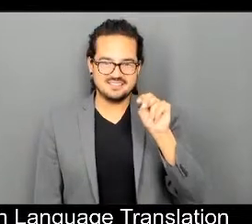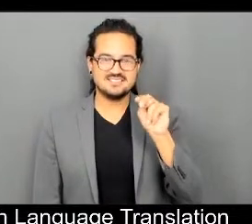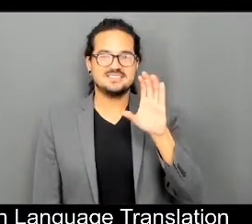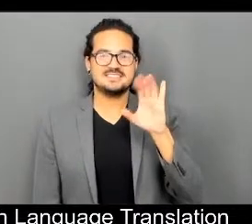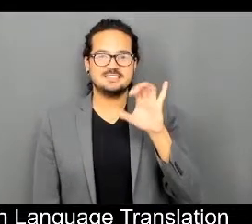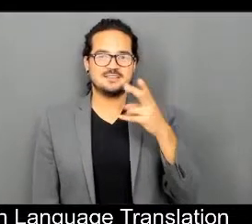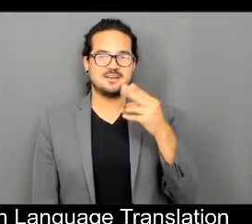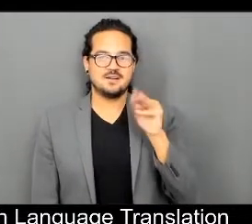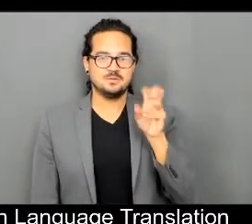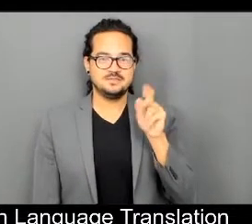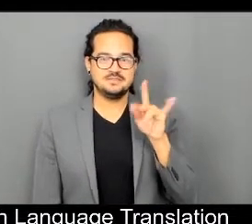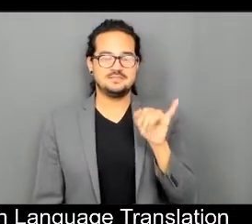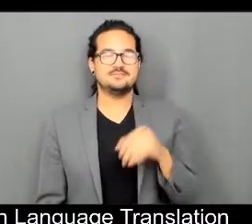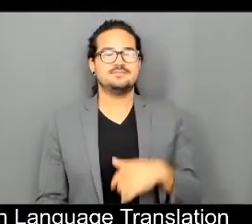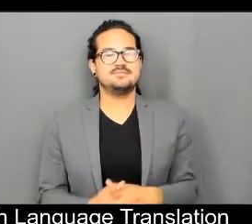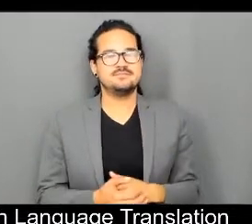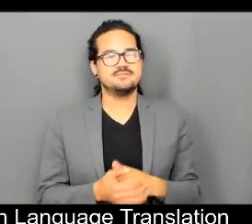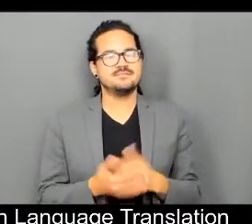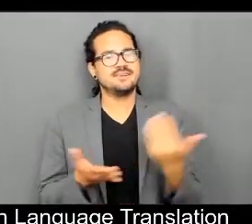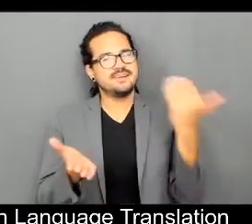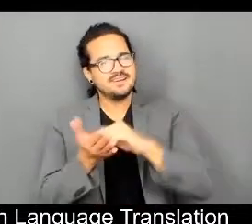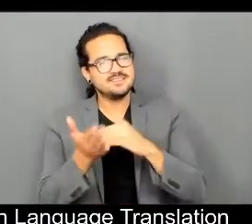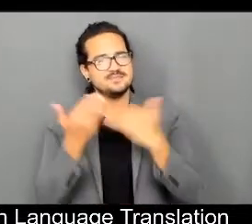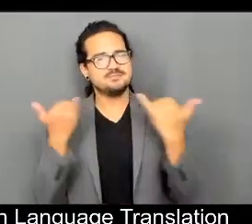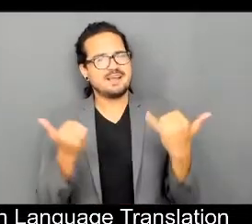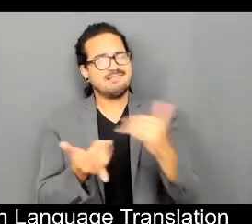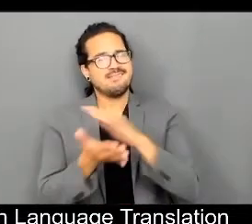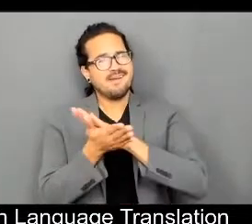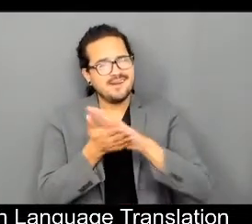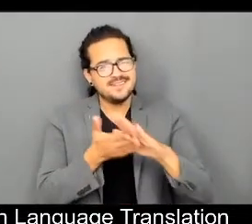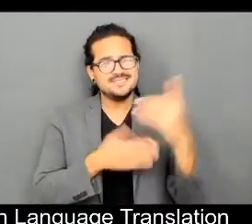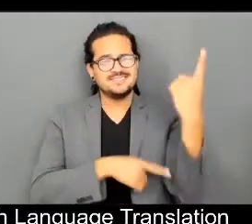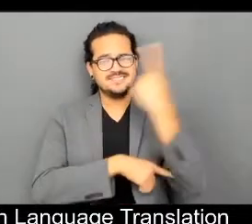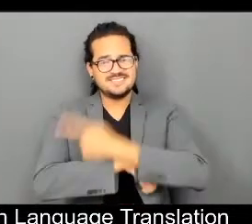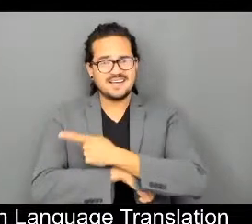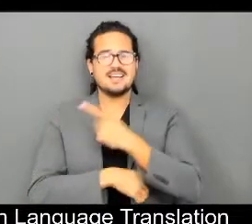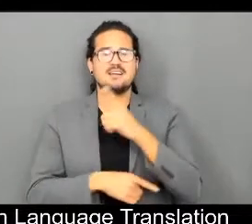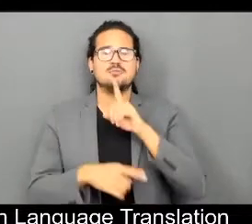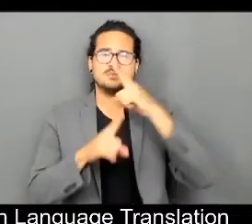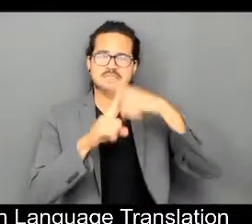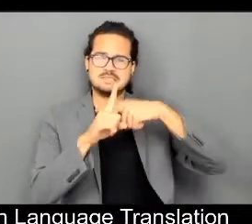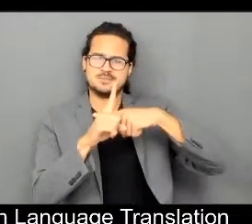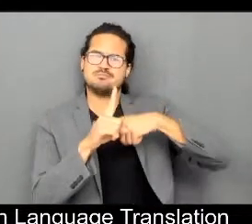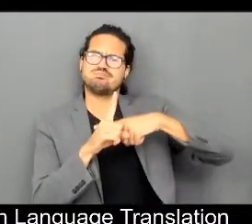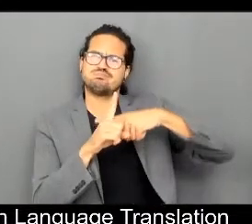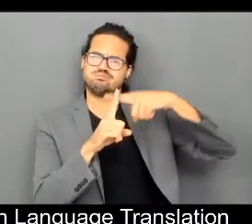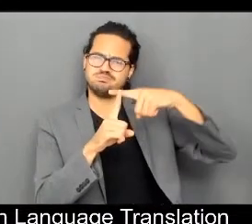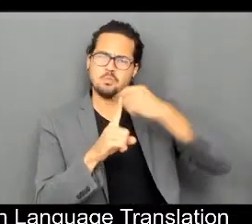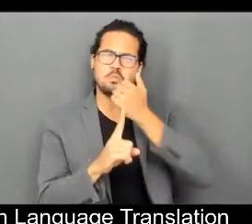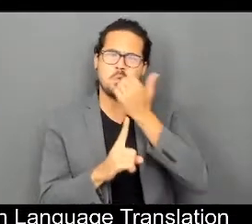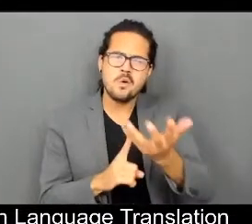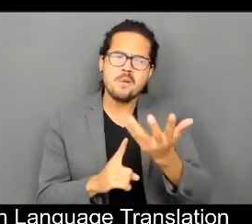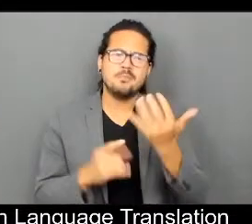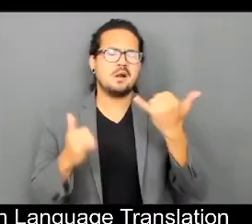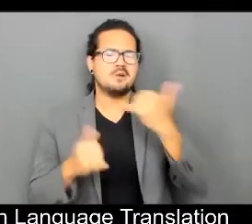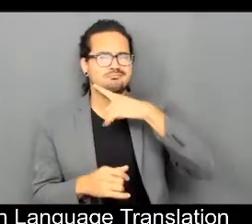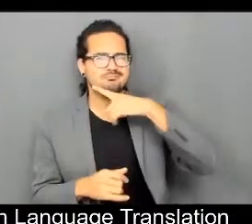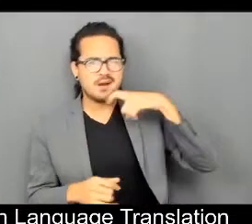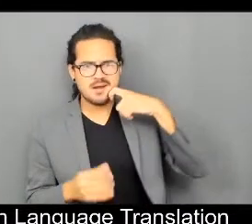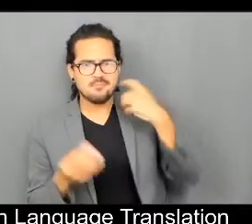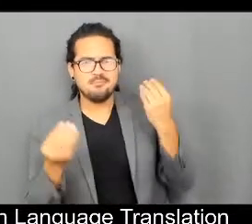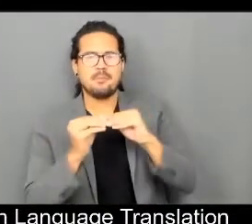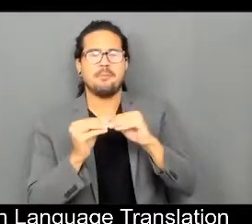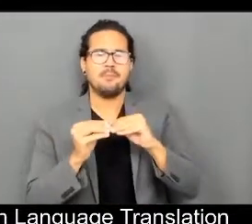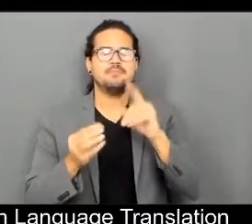Another nice day here. Definitely a little bit warmer and drier than it has been. So that's something there I noticed when I got up there this